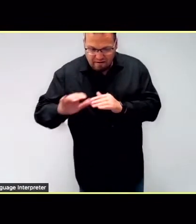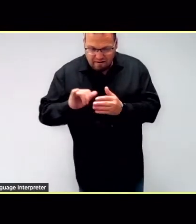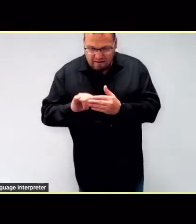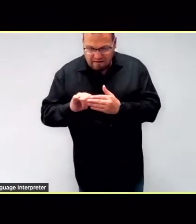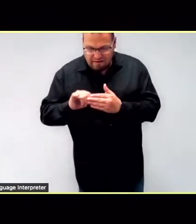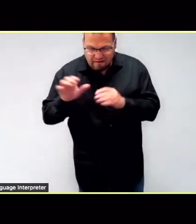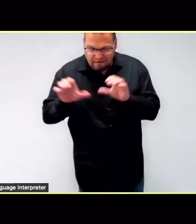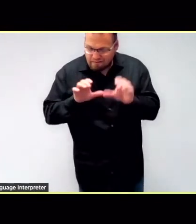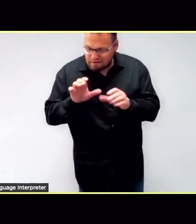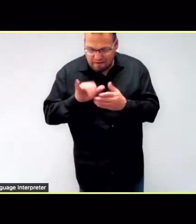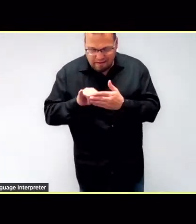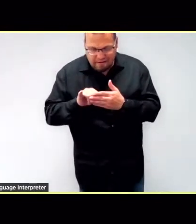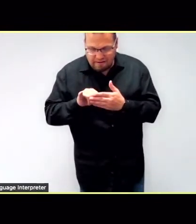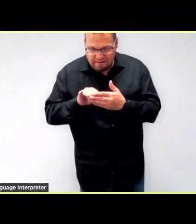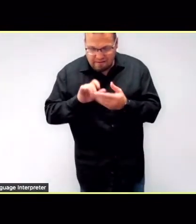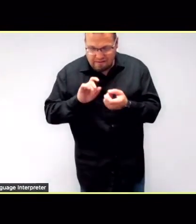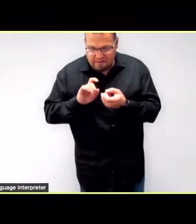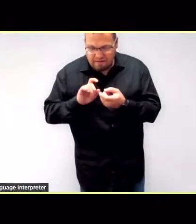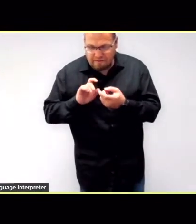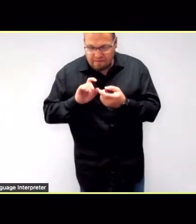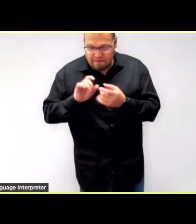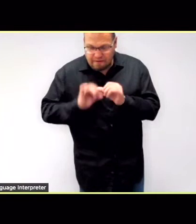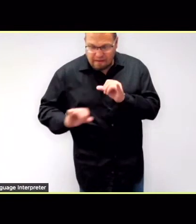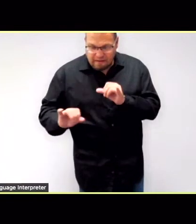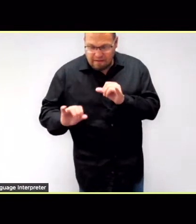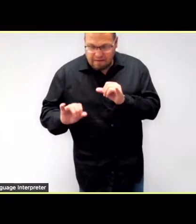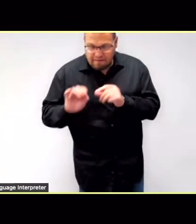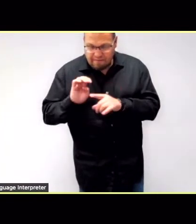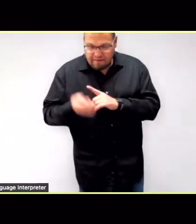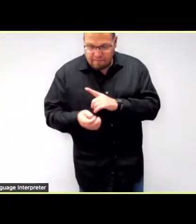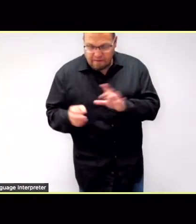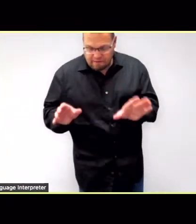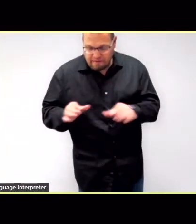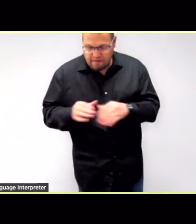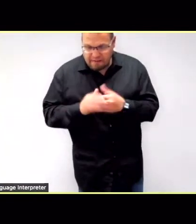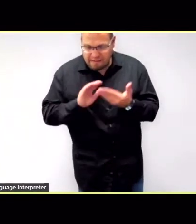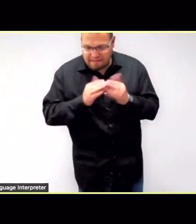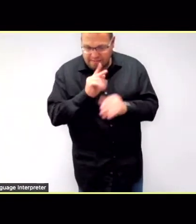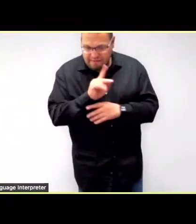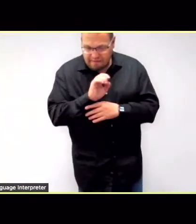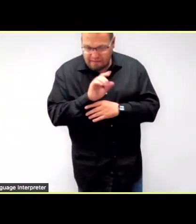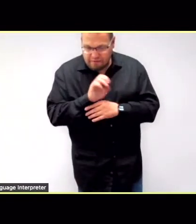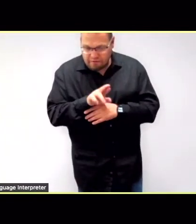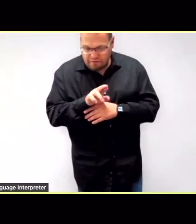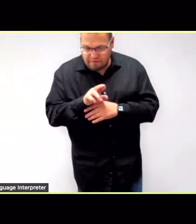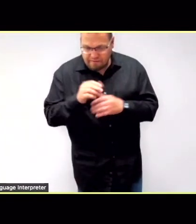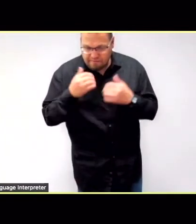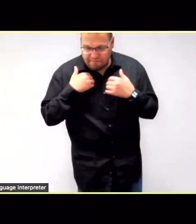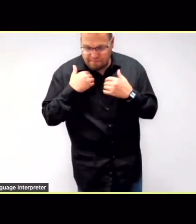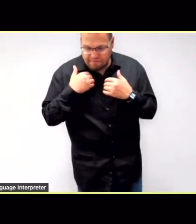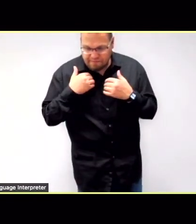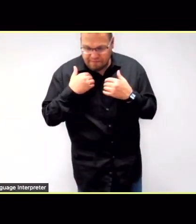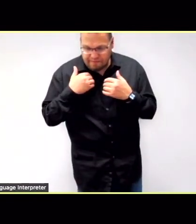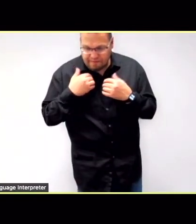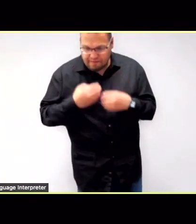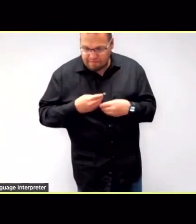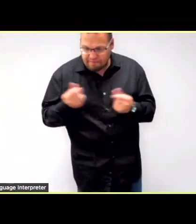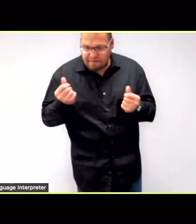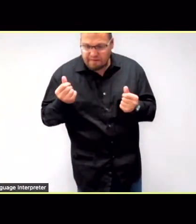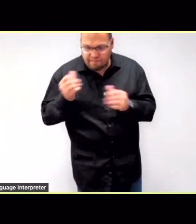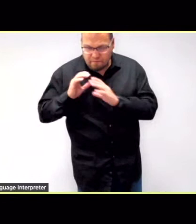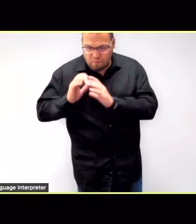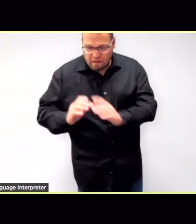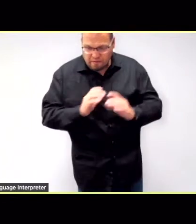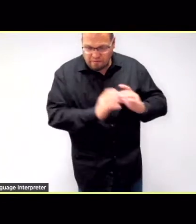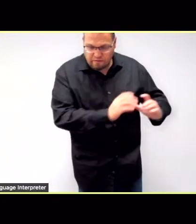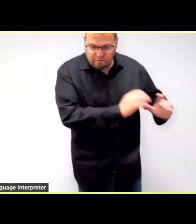of the environment. So city of Keizer has had detection of trichloroethylene chromium in several of their wells historically.